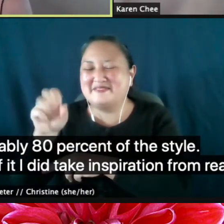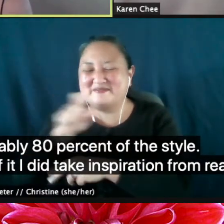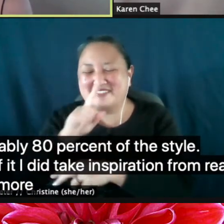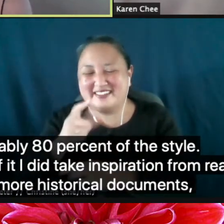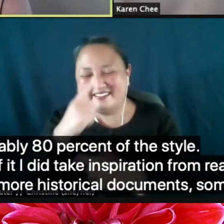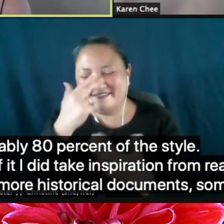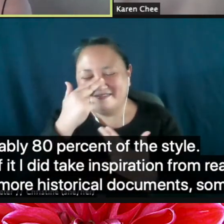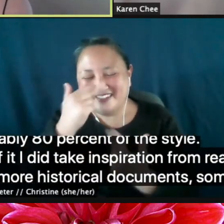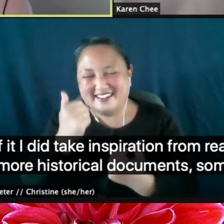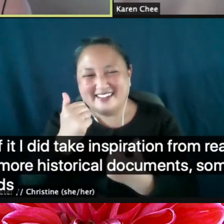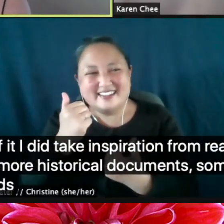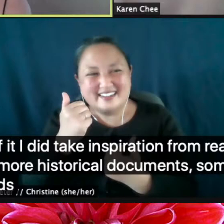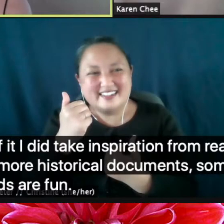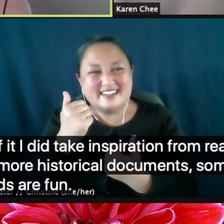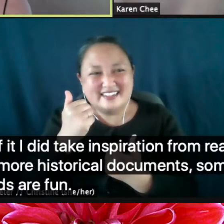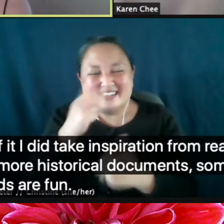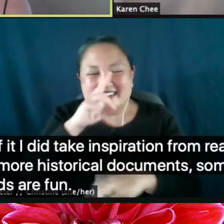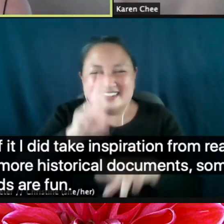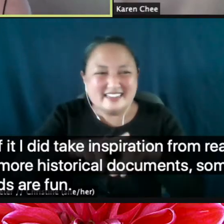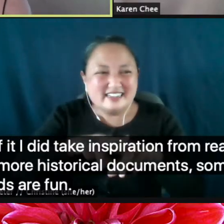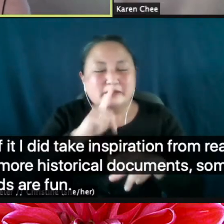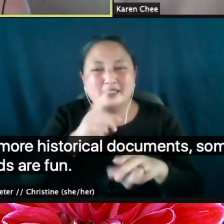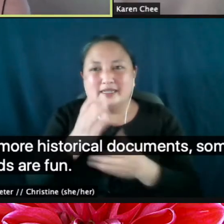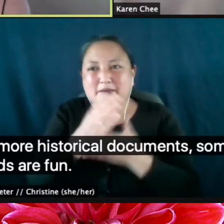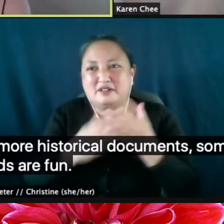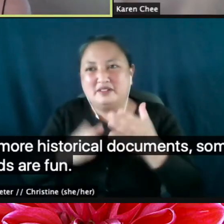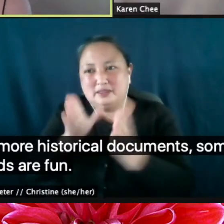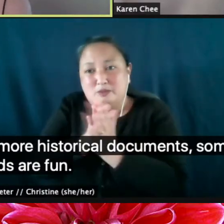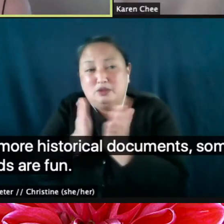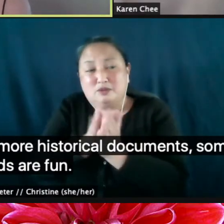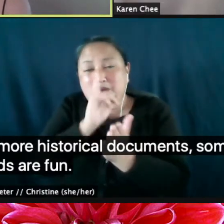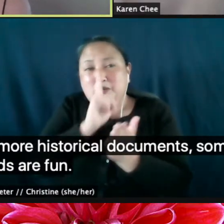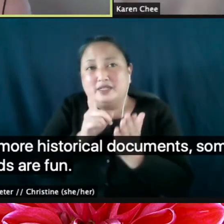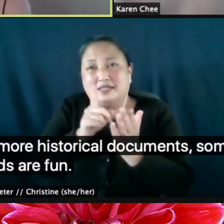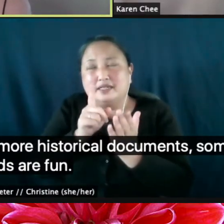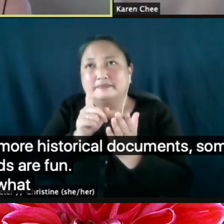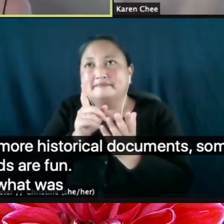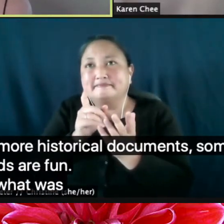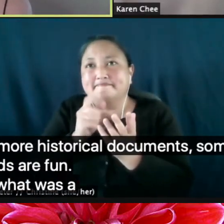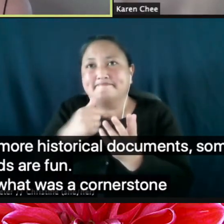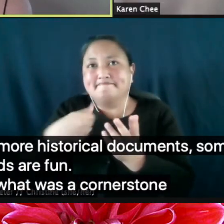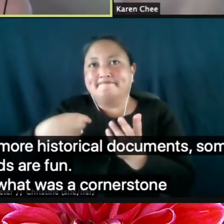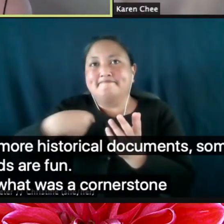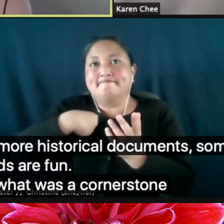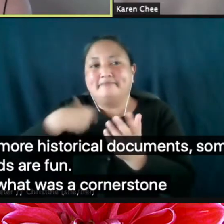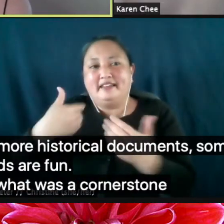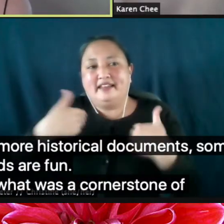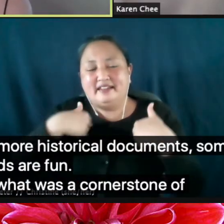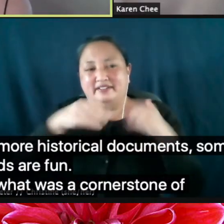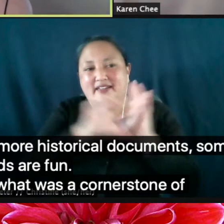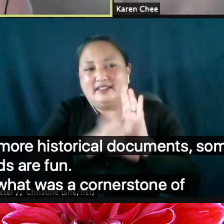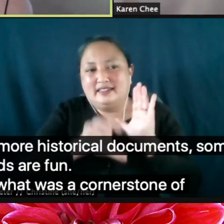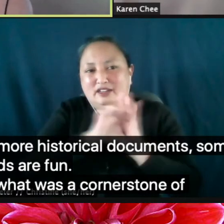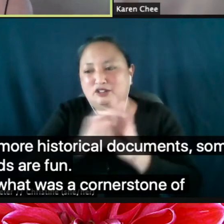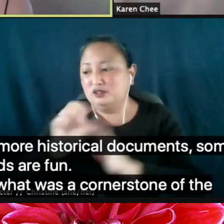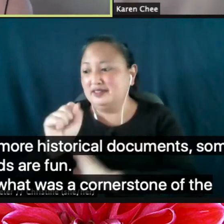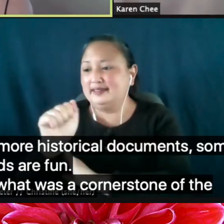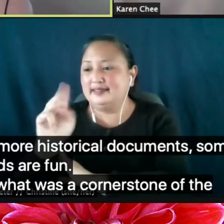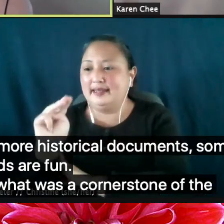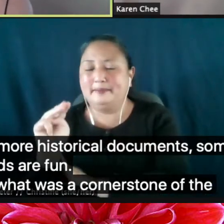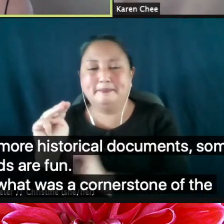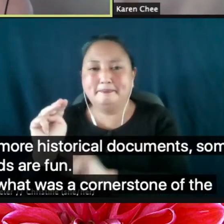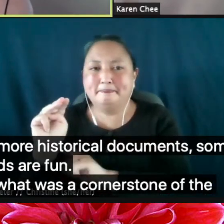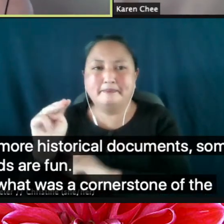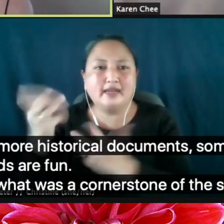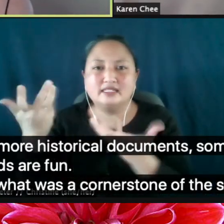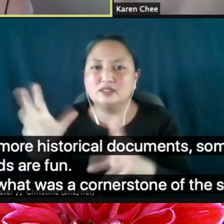was really a cornerstone of the style in this book was the fact that there's a character, Sam, who I didn't want